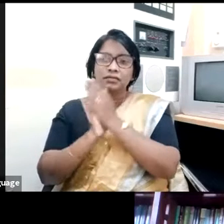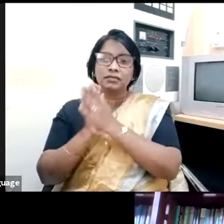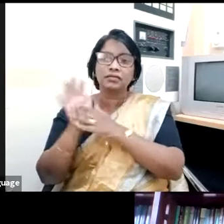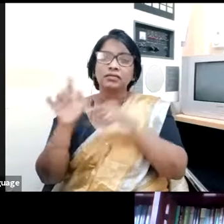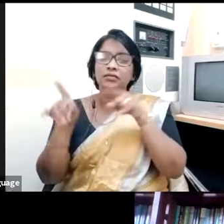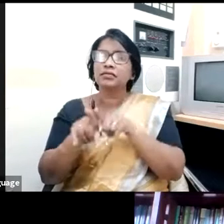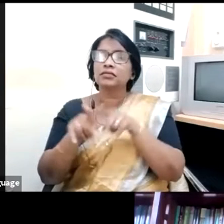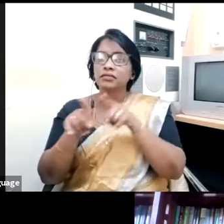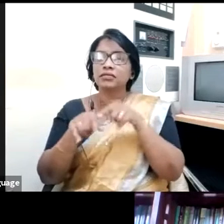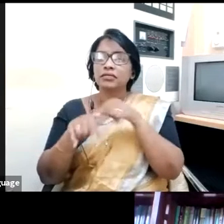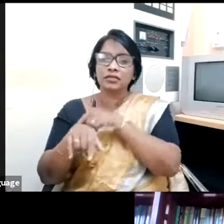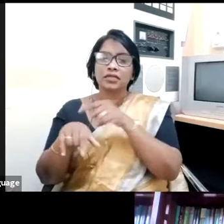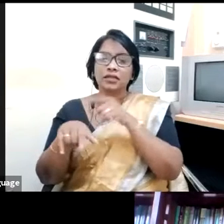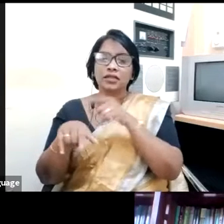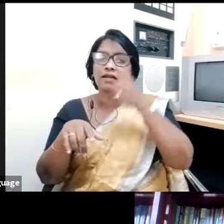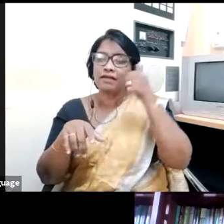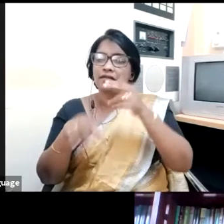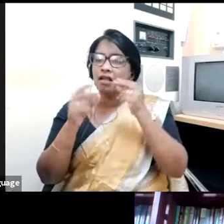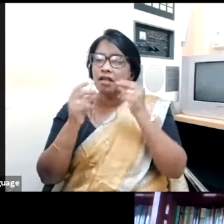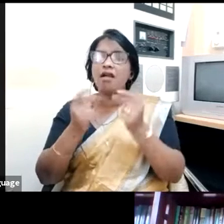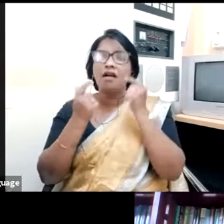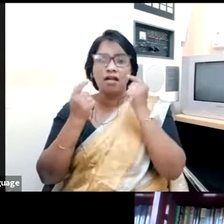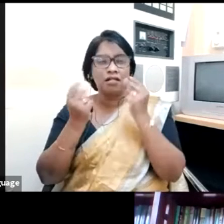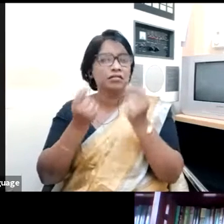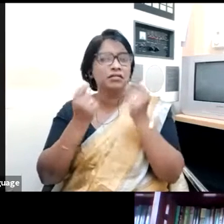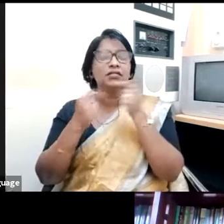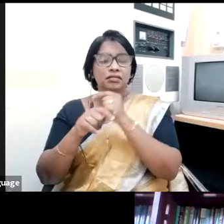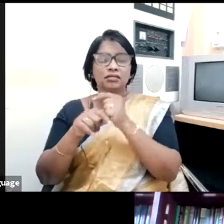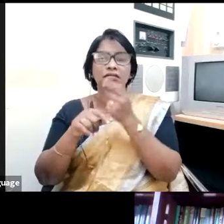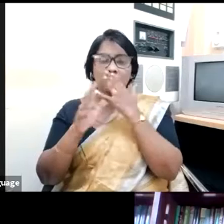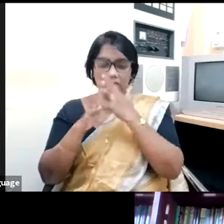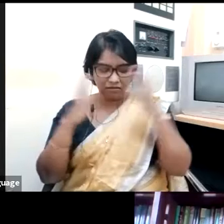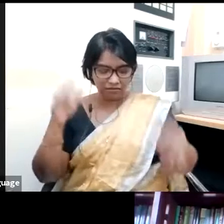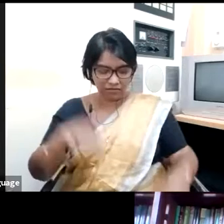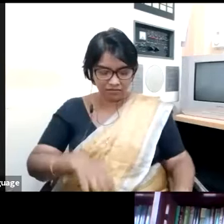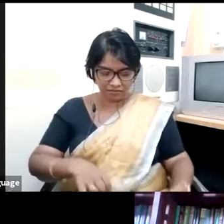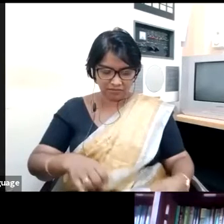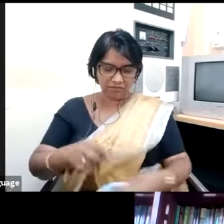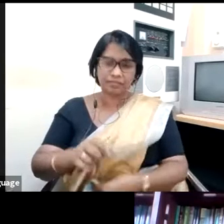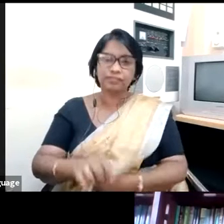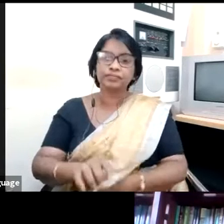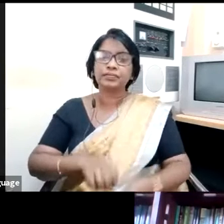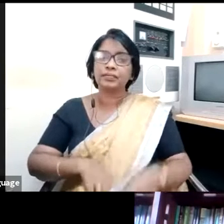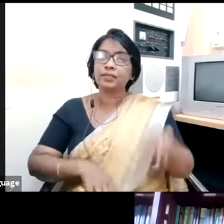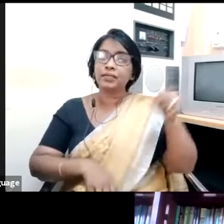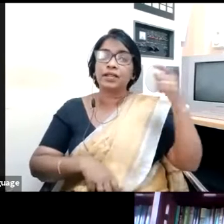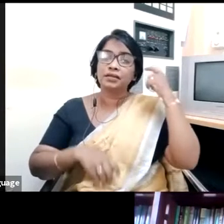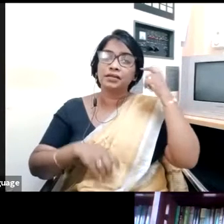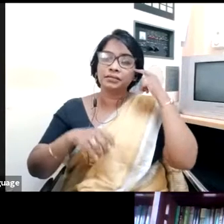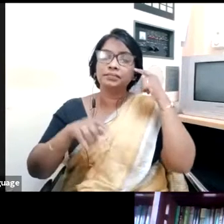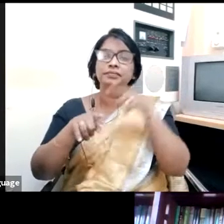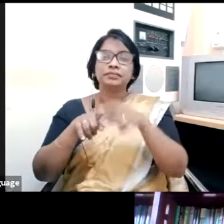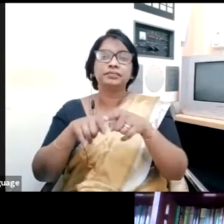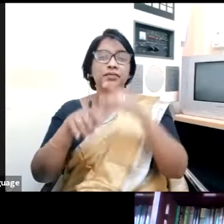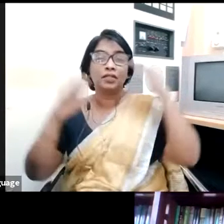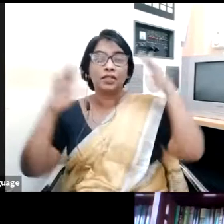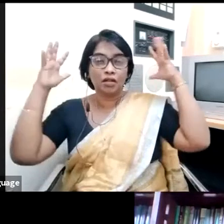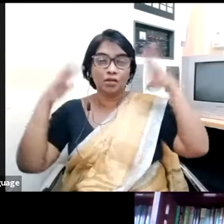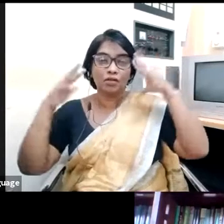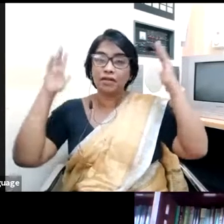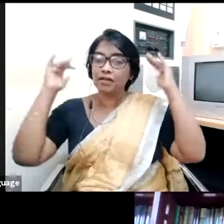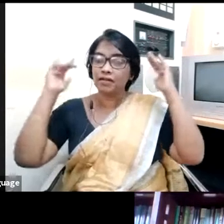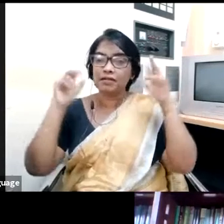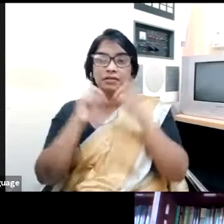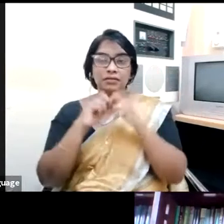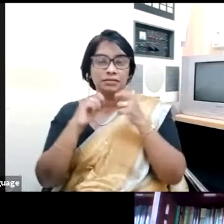many people thinking of the climate emergency or the code red for humanity like another walk in the park. This is not